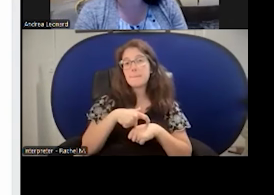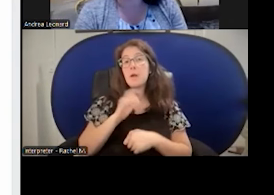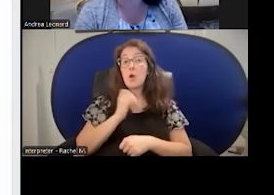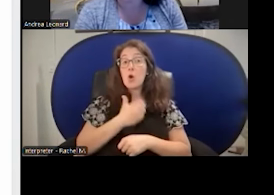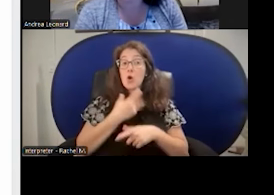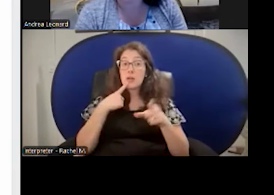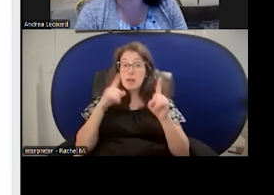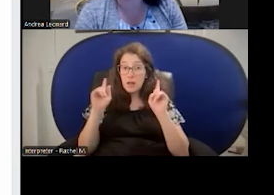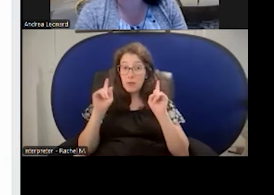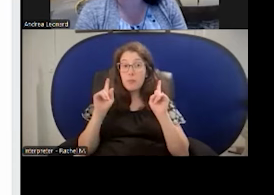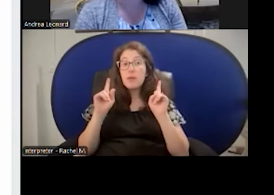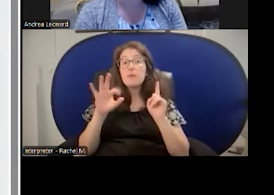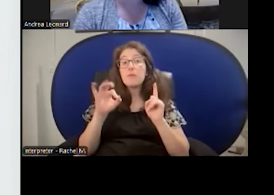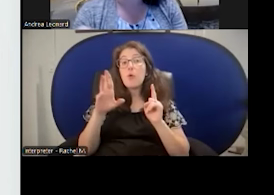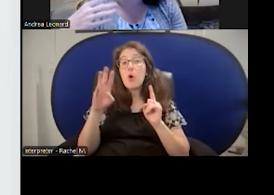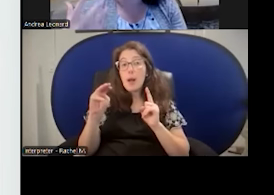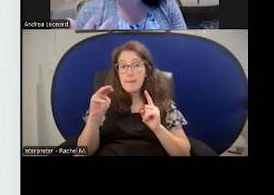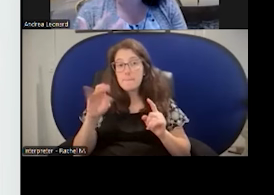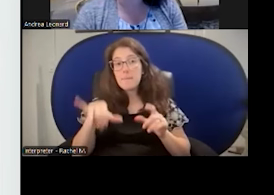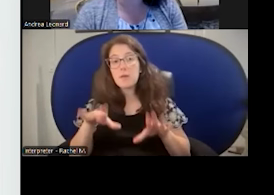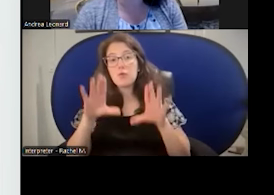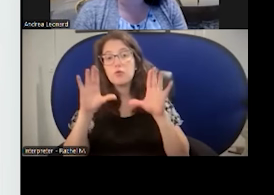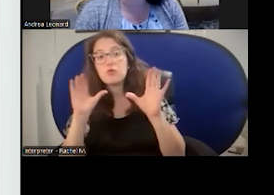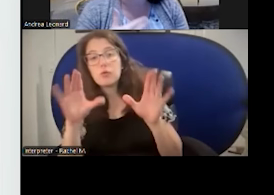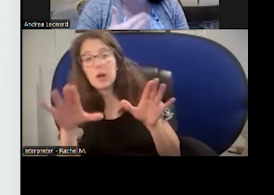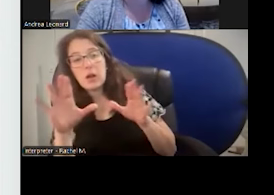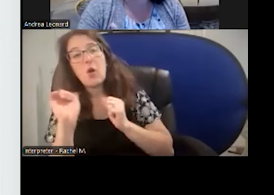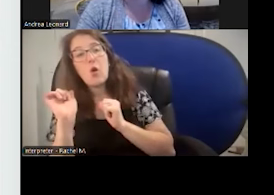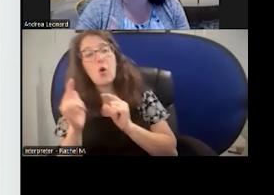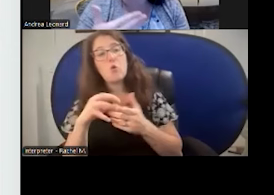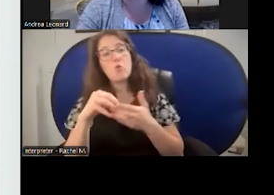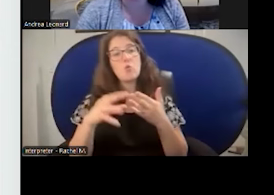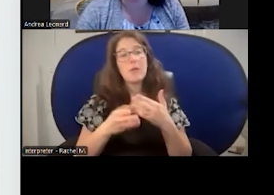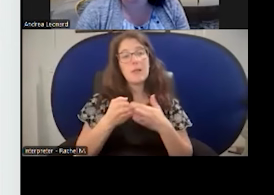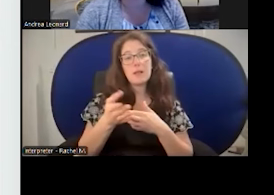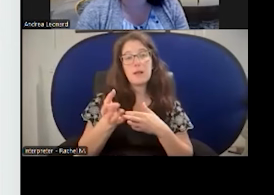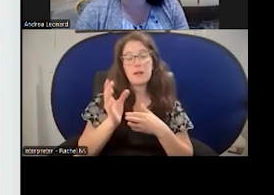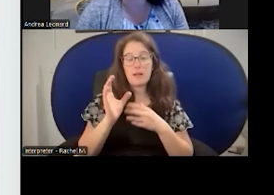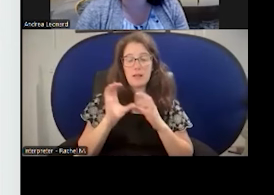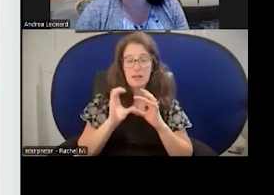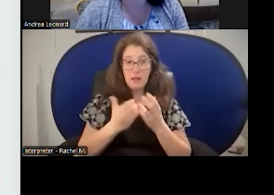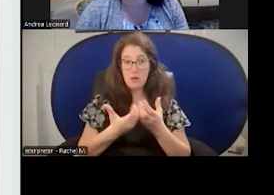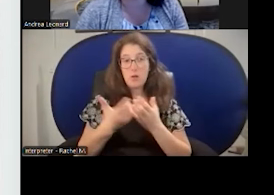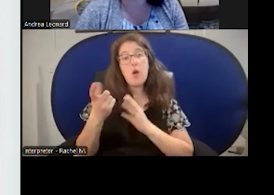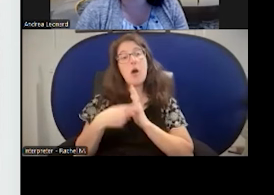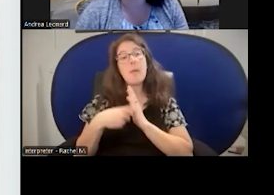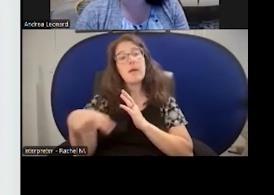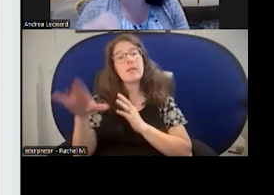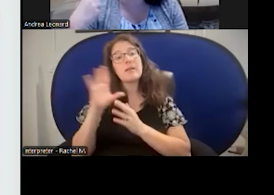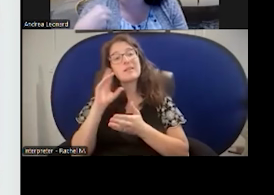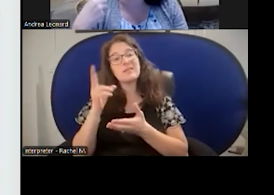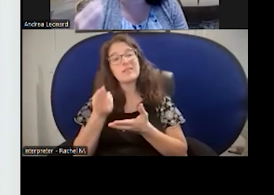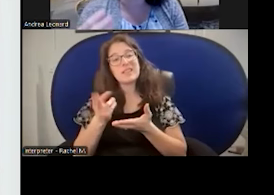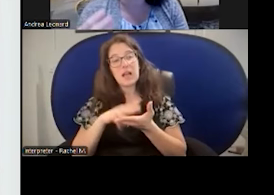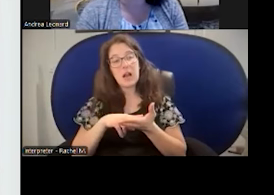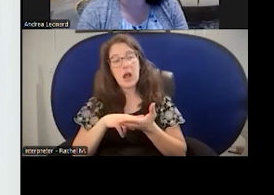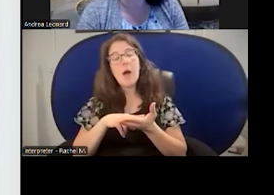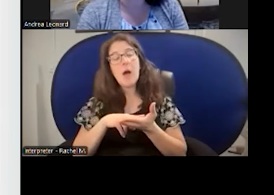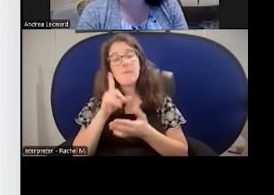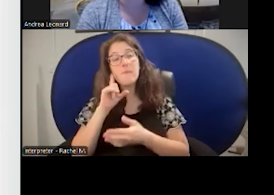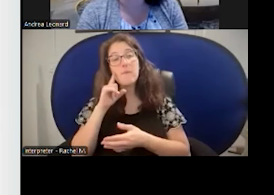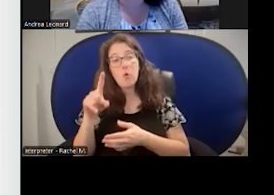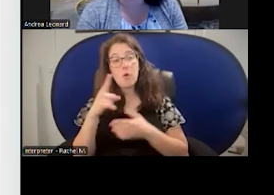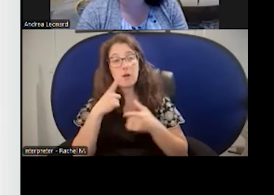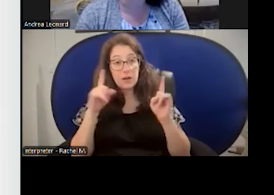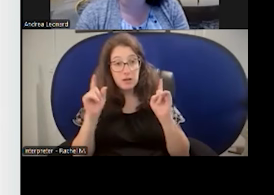announcements forum, this is a great way. All students in the class are automatically subscribed to the announcements forum. So any email, any